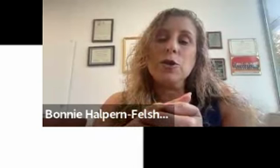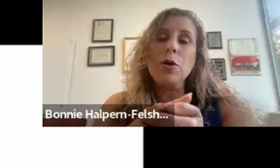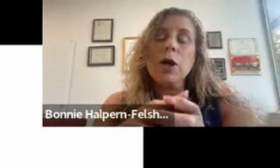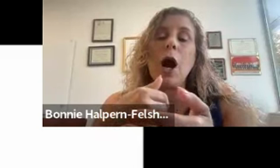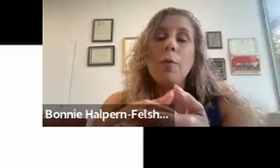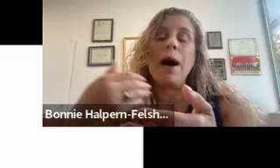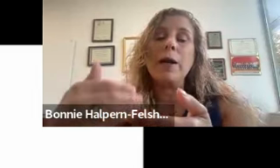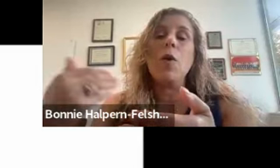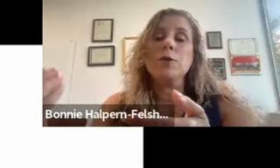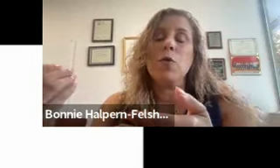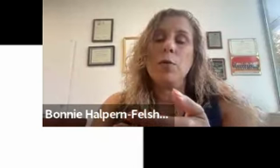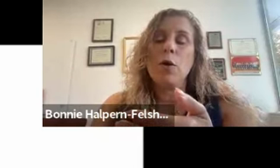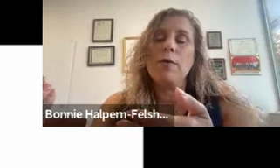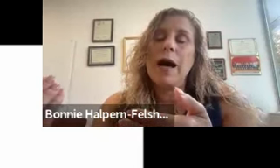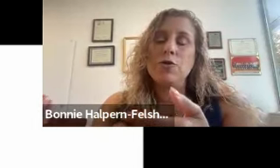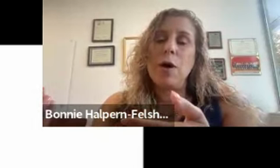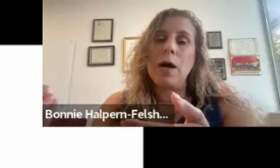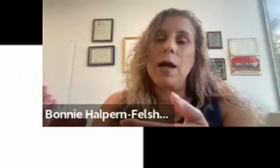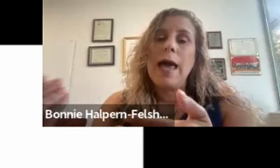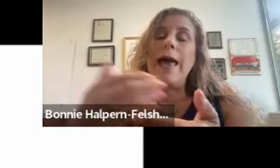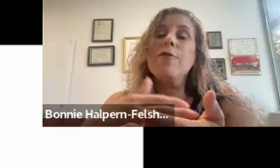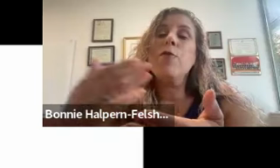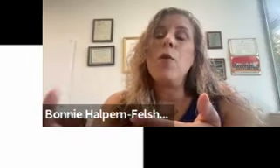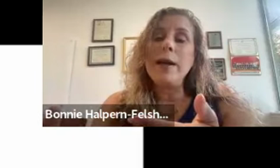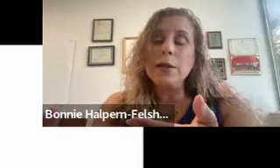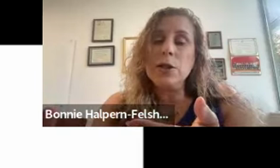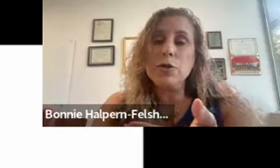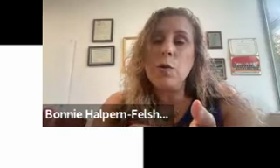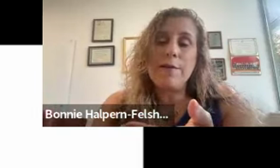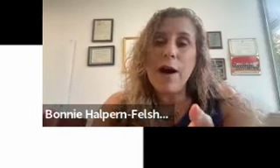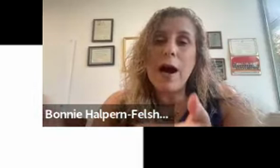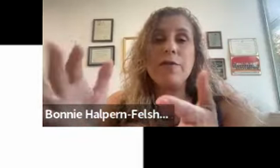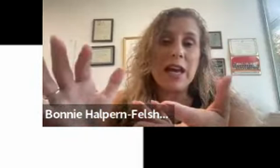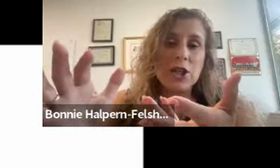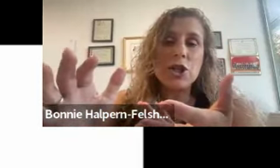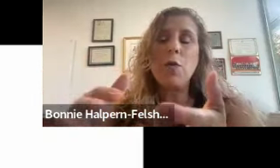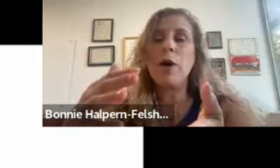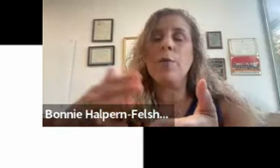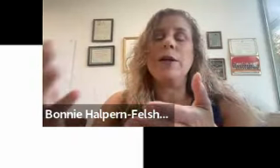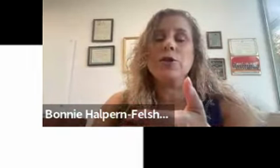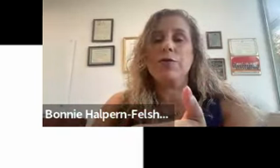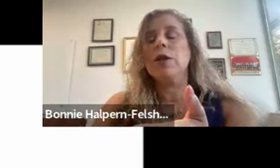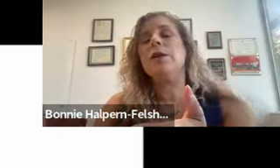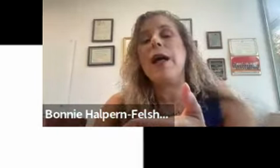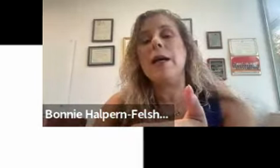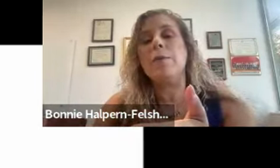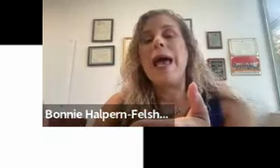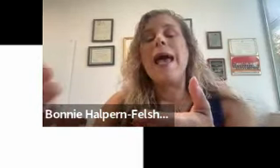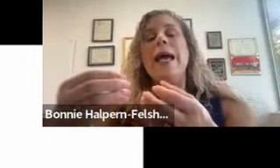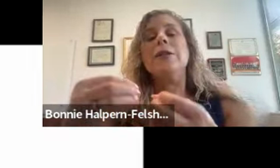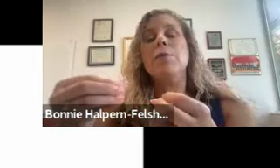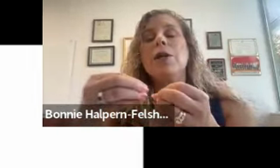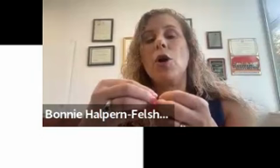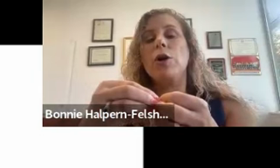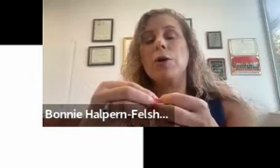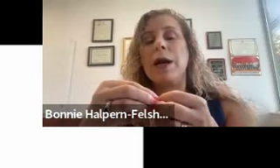as a result, our body wants more and more of that drug. If we wait until 25-ish, when our brains are fully developed,